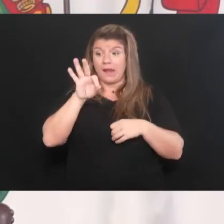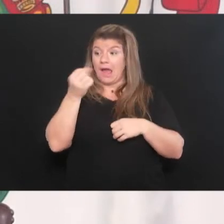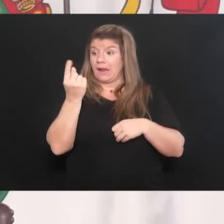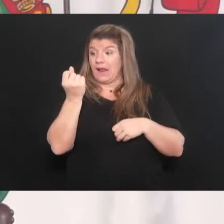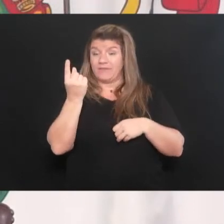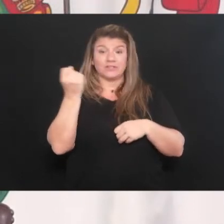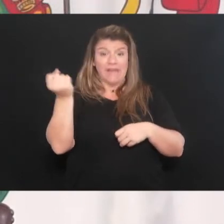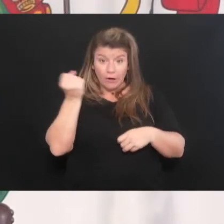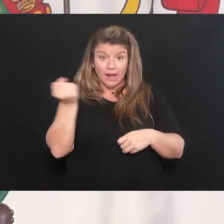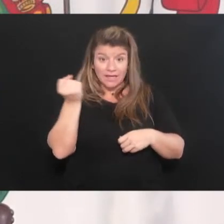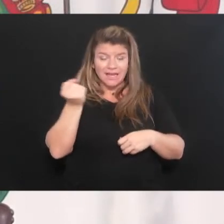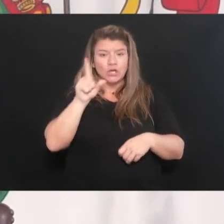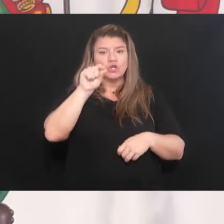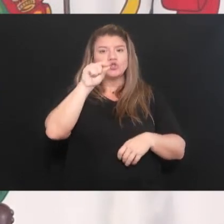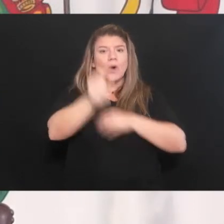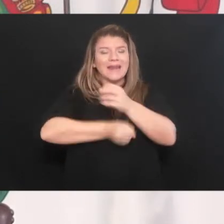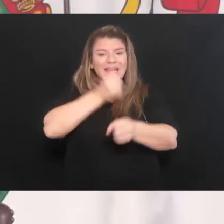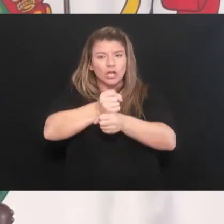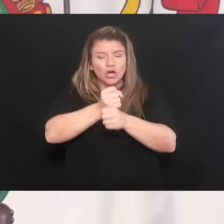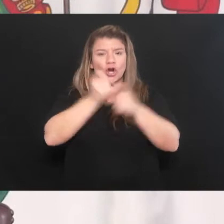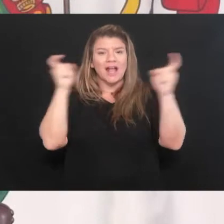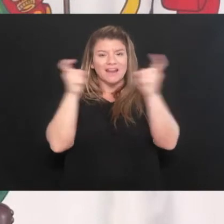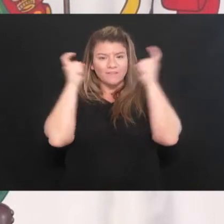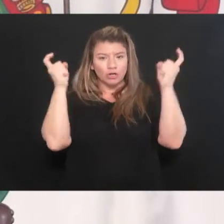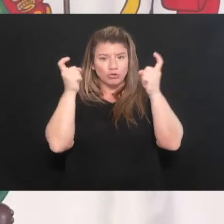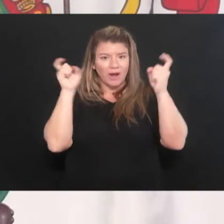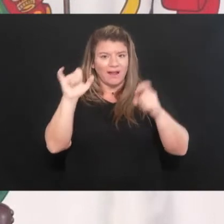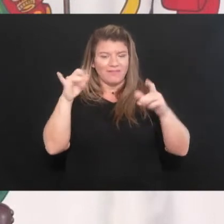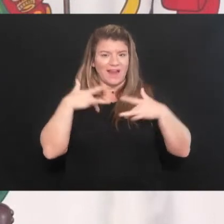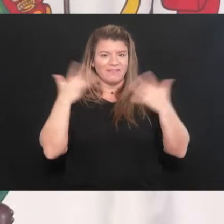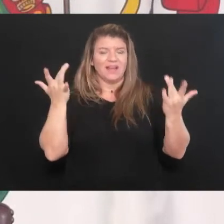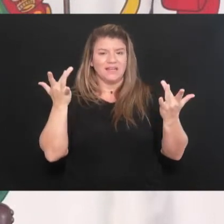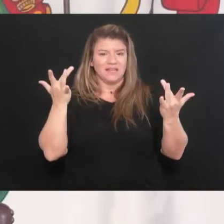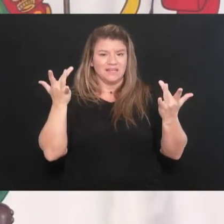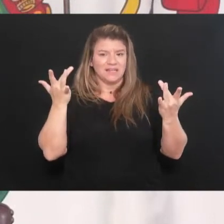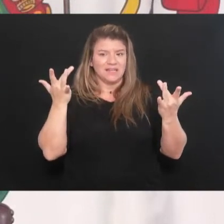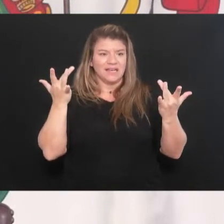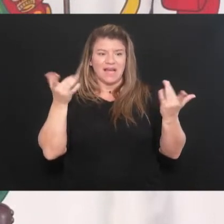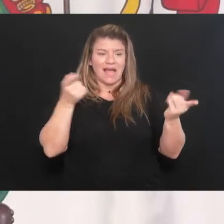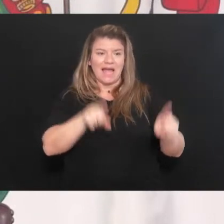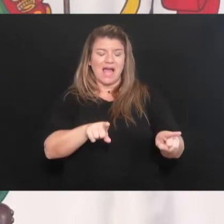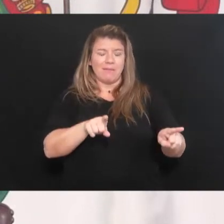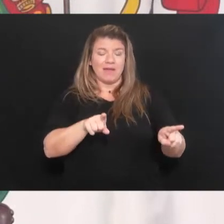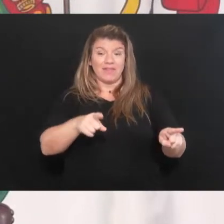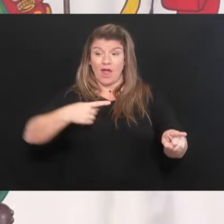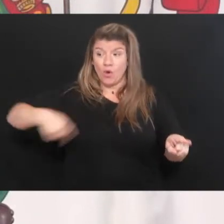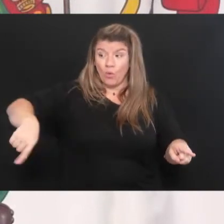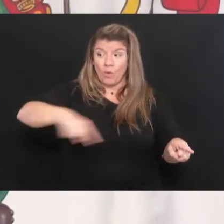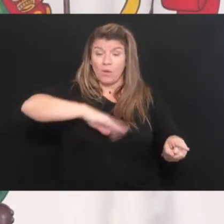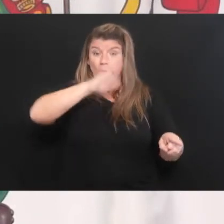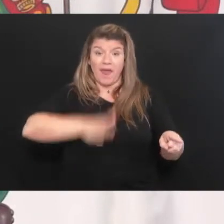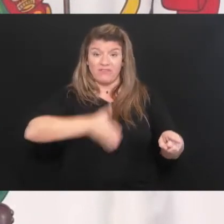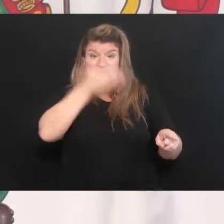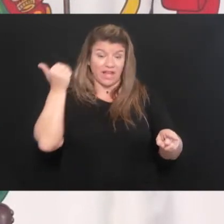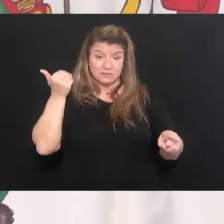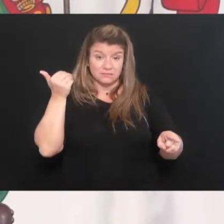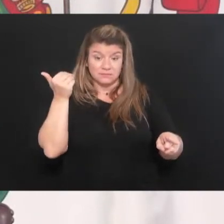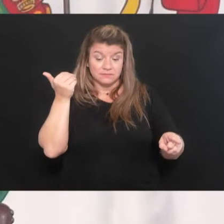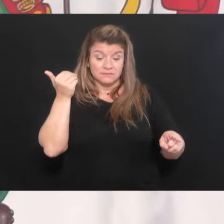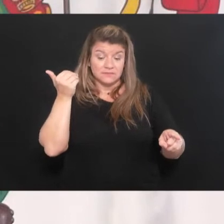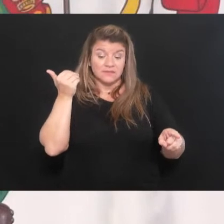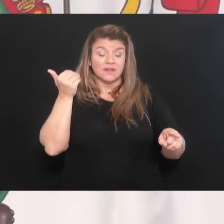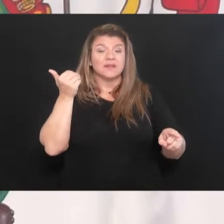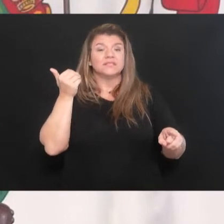so 20-year anniversary of an event that none of us will ever forget. And so